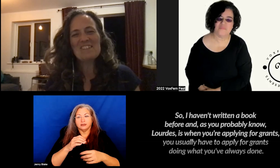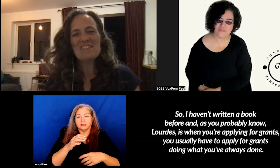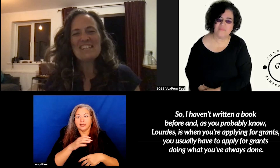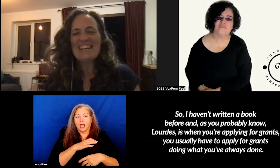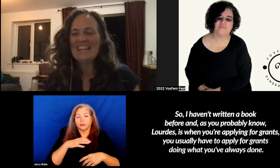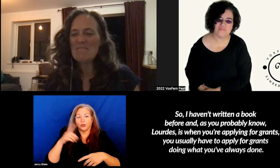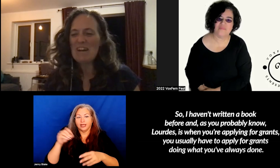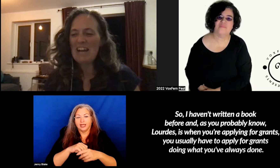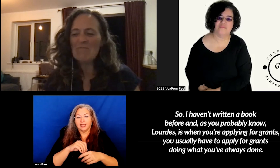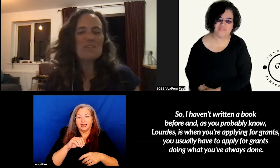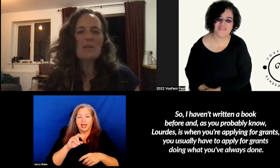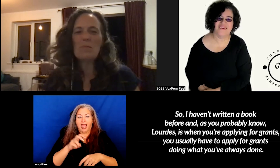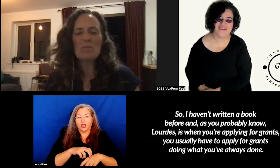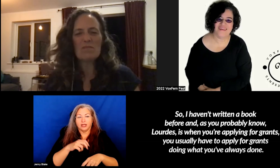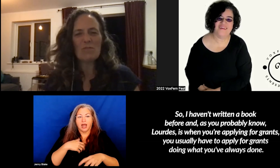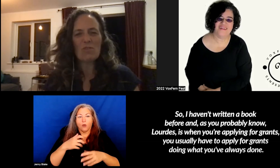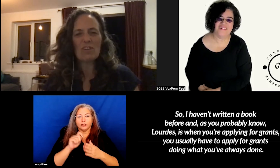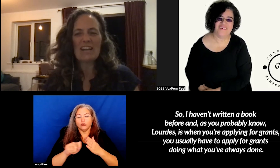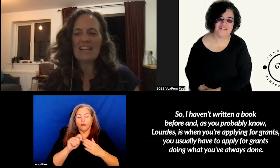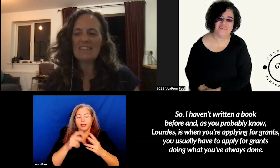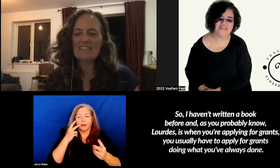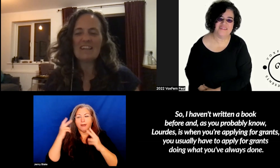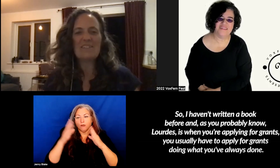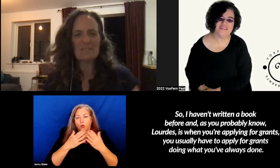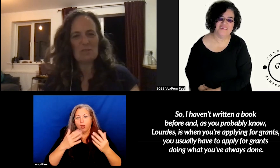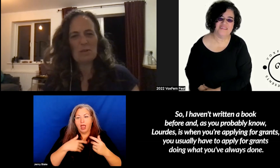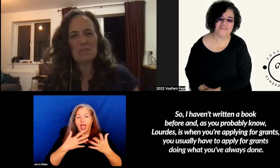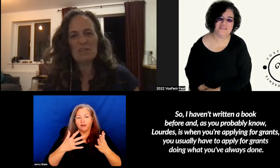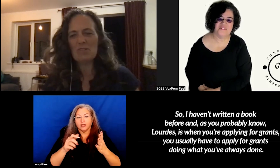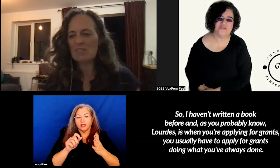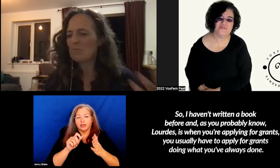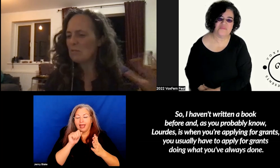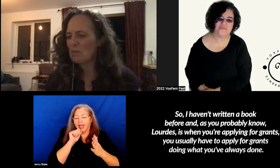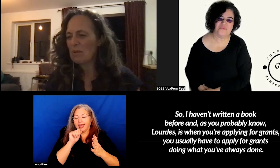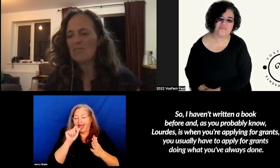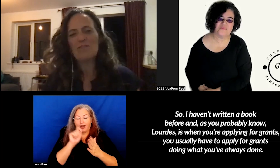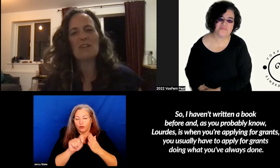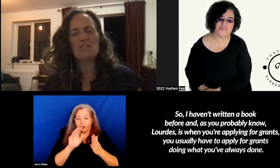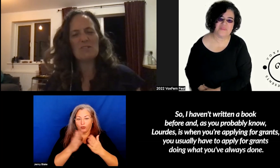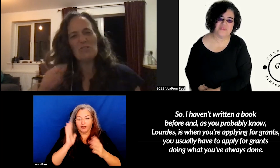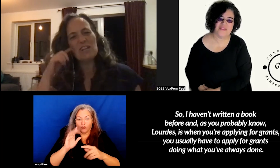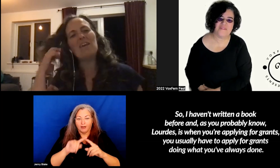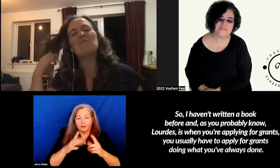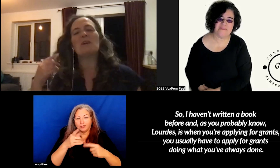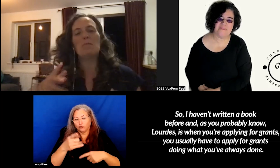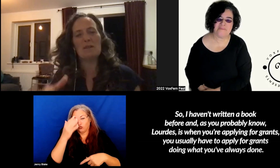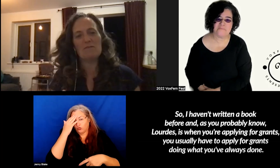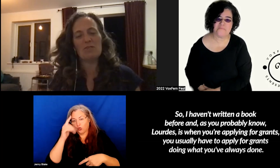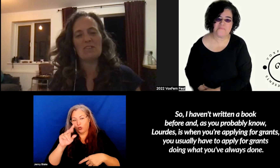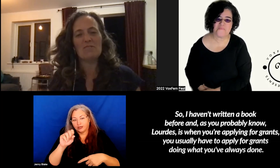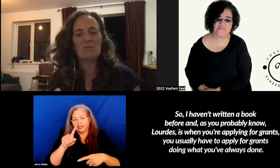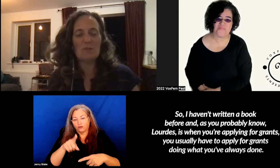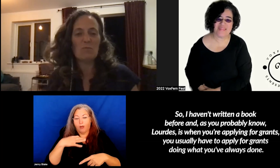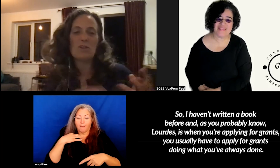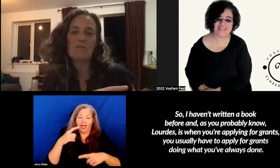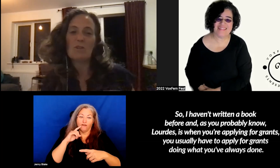So I haven't written a book before. And as you probably know, Lourdes, when you're applying for grants, you usually have to apply for